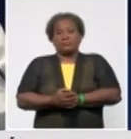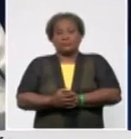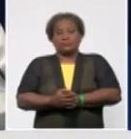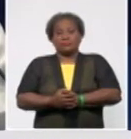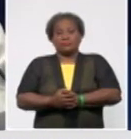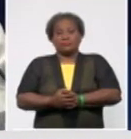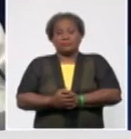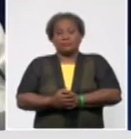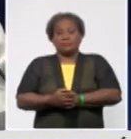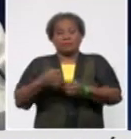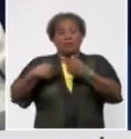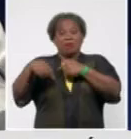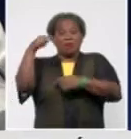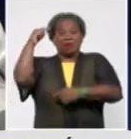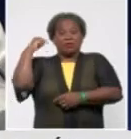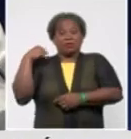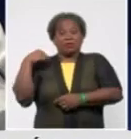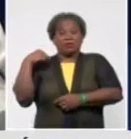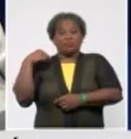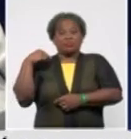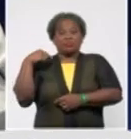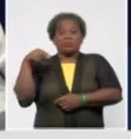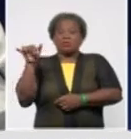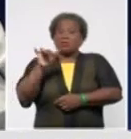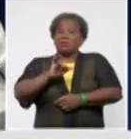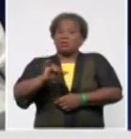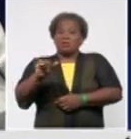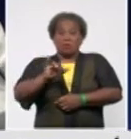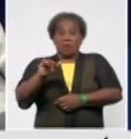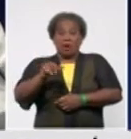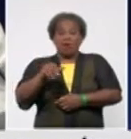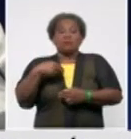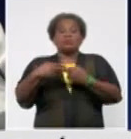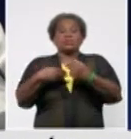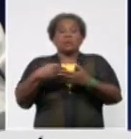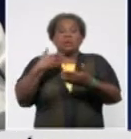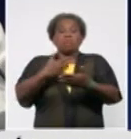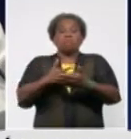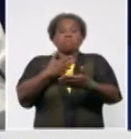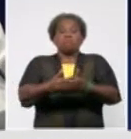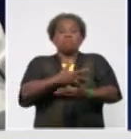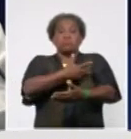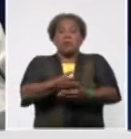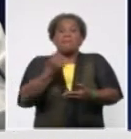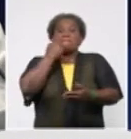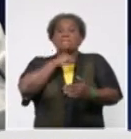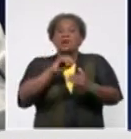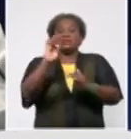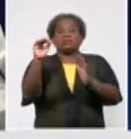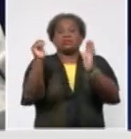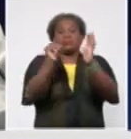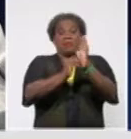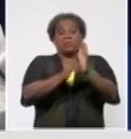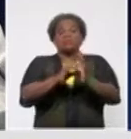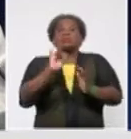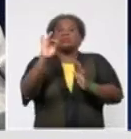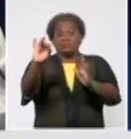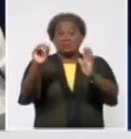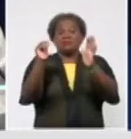7,569 to be exact, in the molecular biology laboratories of our country that are committed to this task.